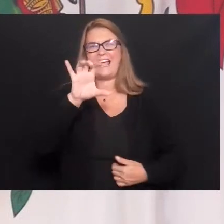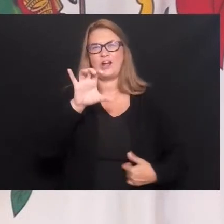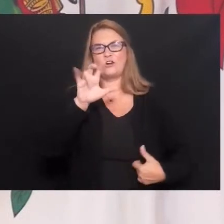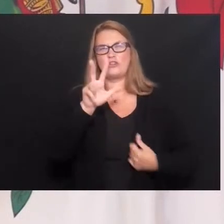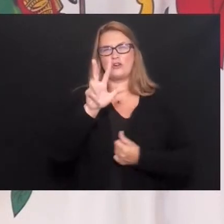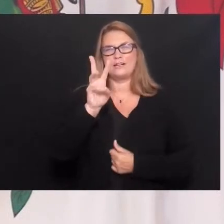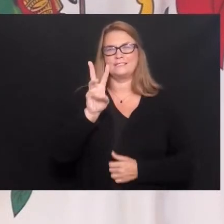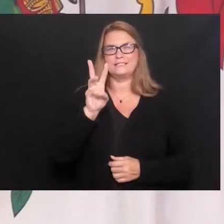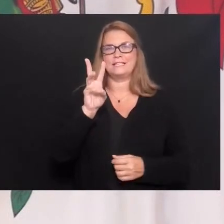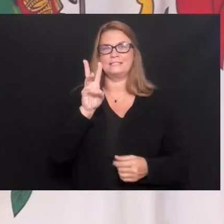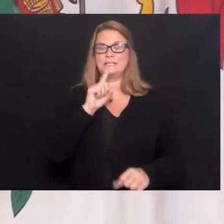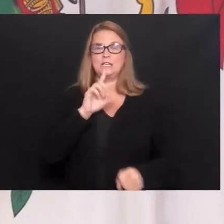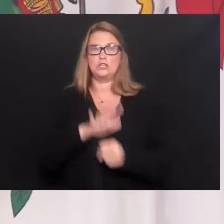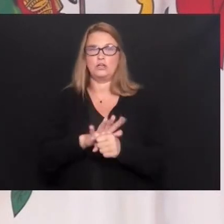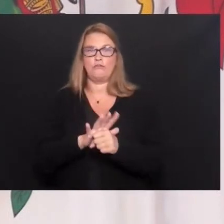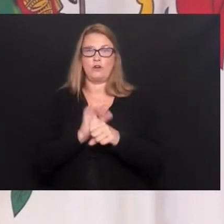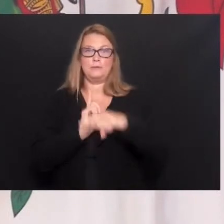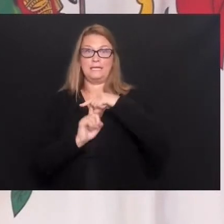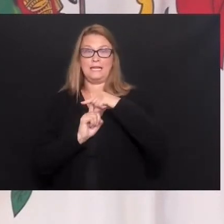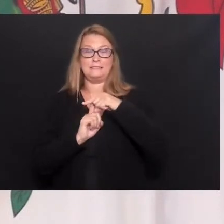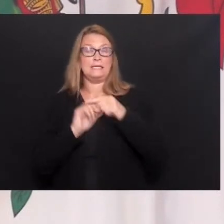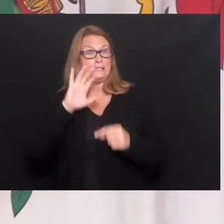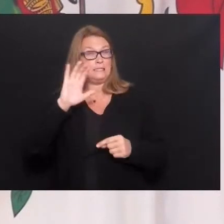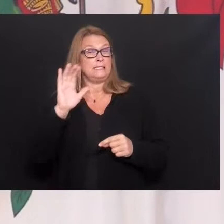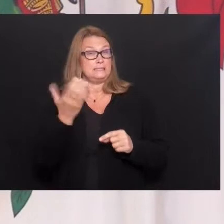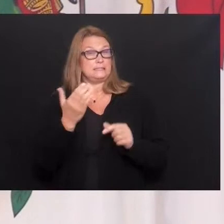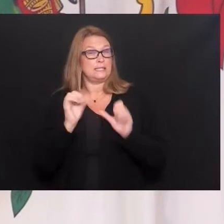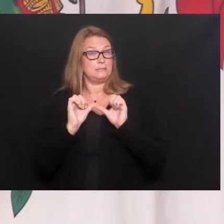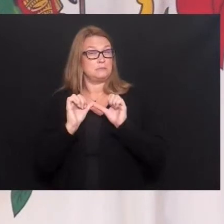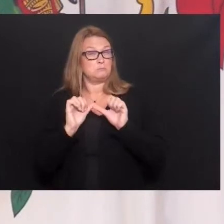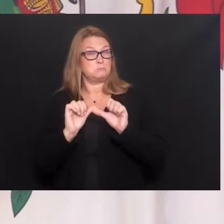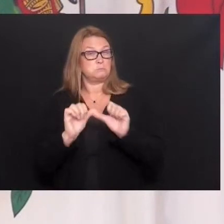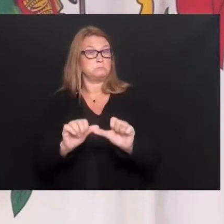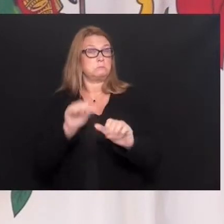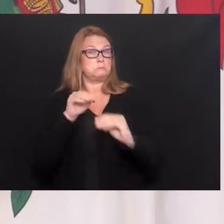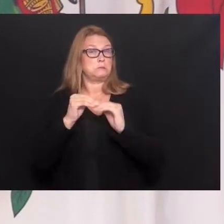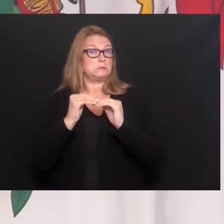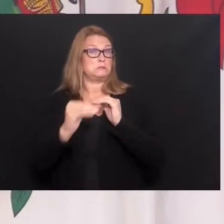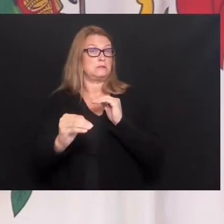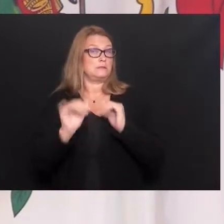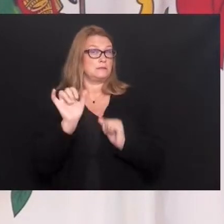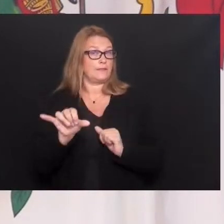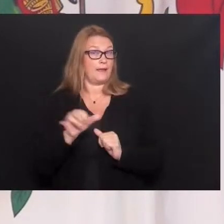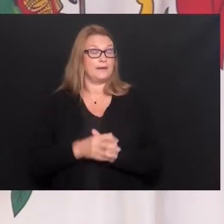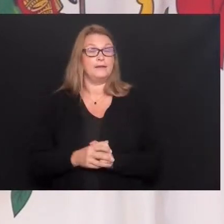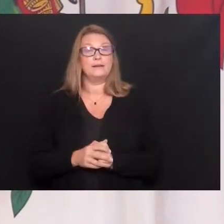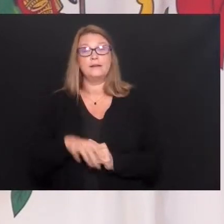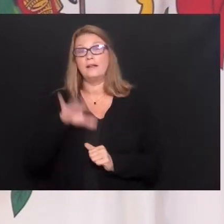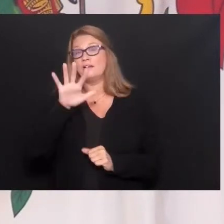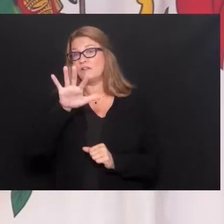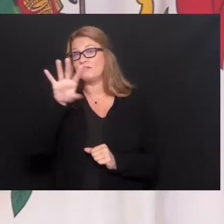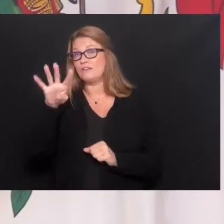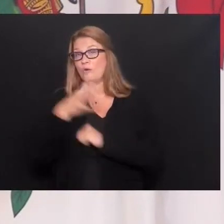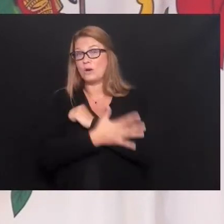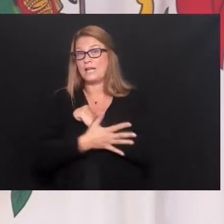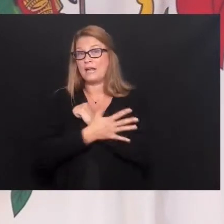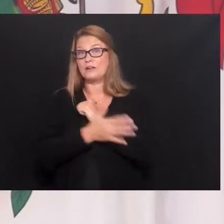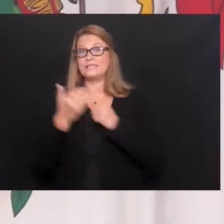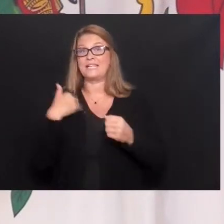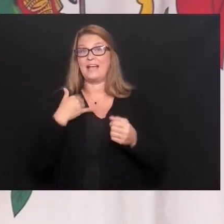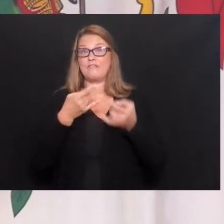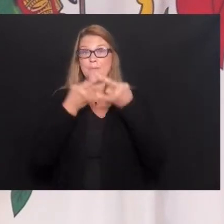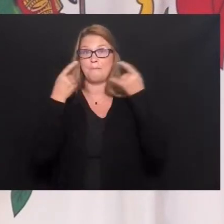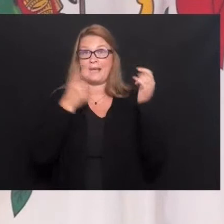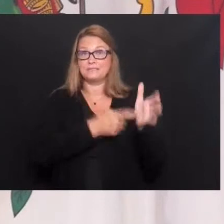836 confirmed cases. That seems like that's holding there about steady. We've got 54 counties that have the mask